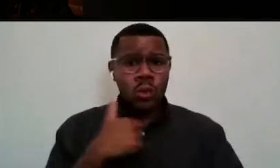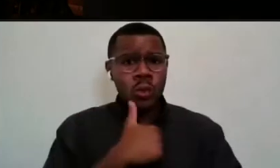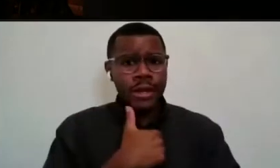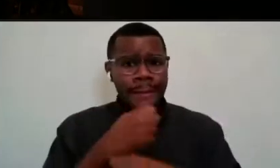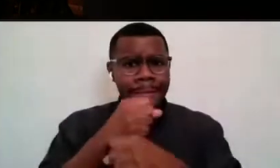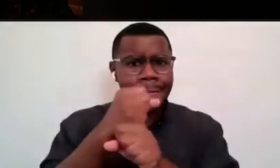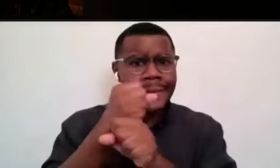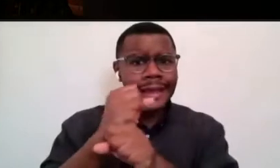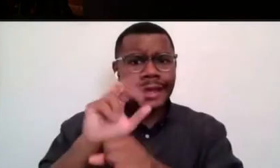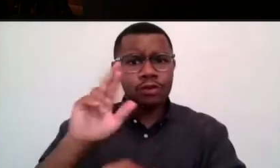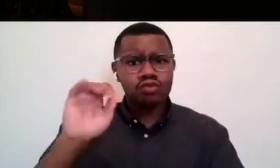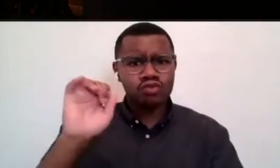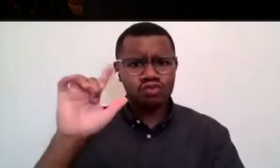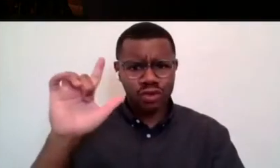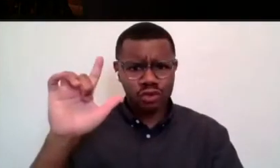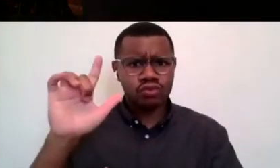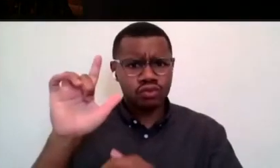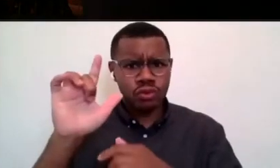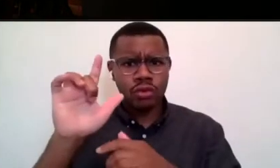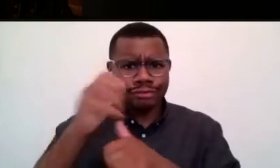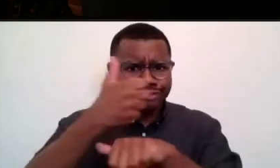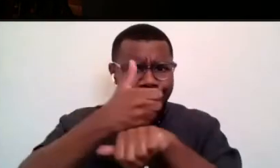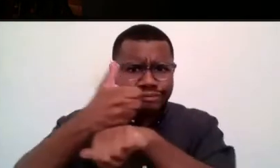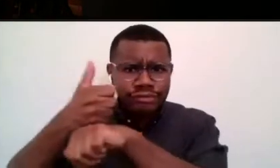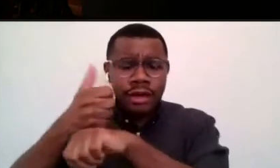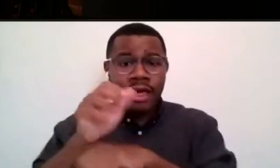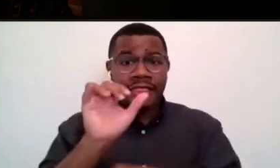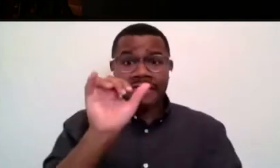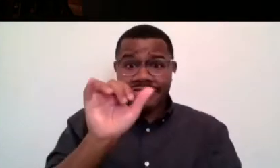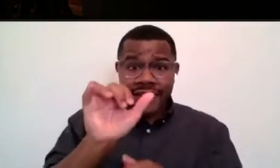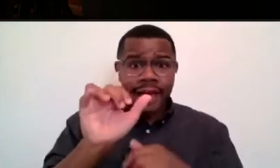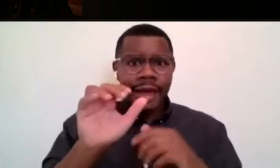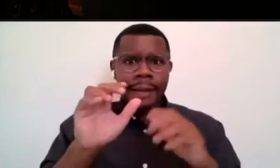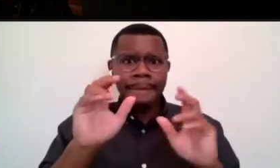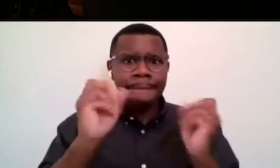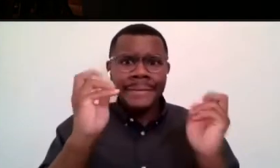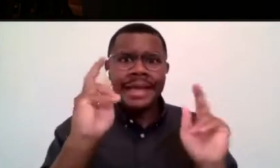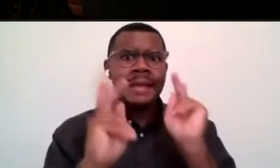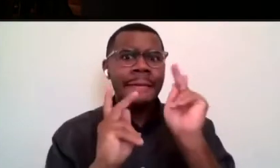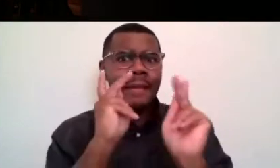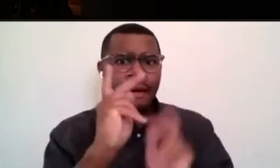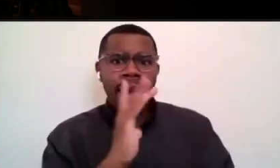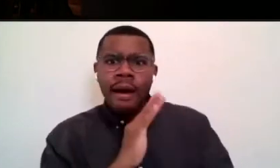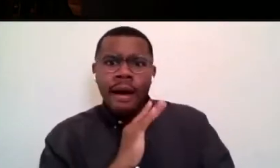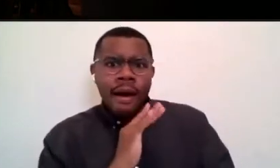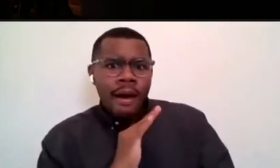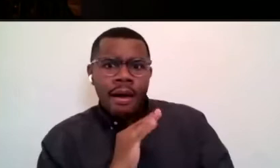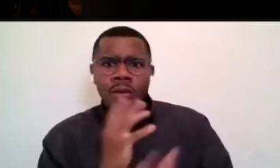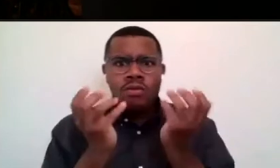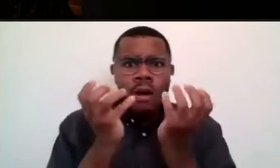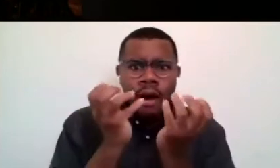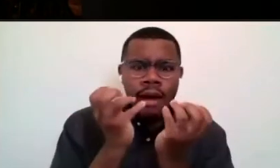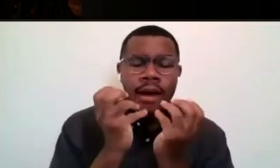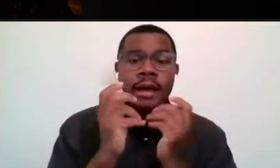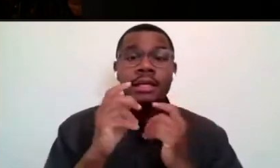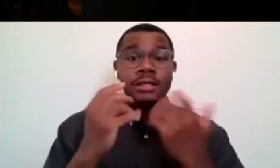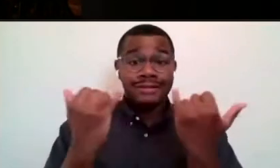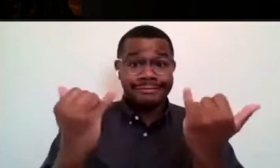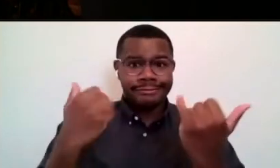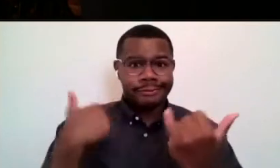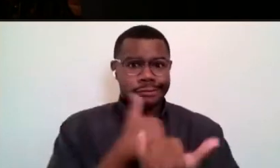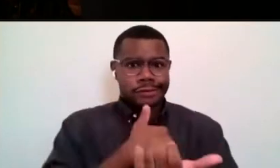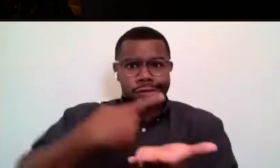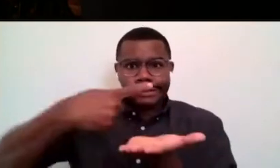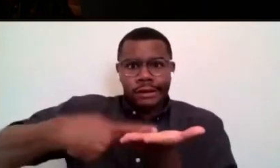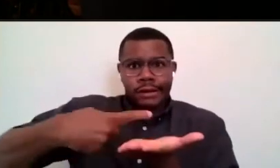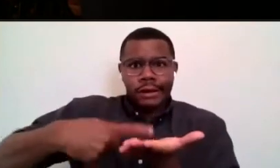like rituals was what everybody kind of grabbed onto. What kind of rituals? And as we are talking today, think about the